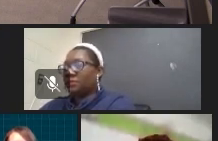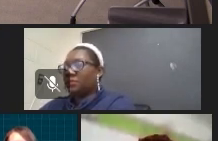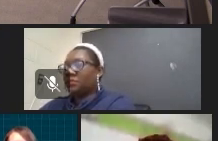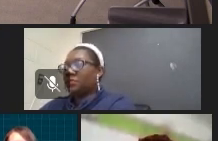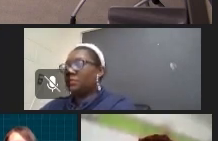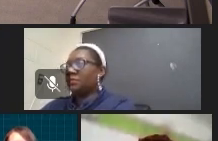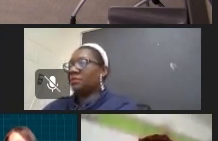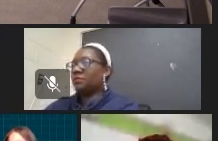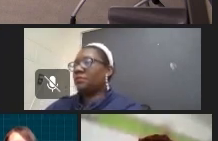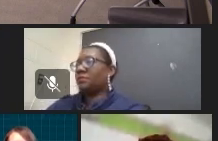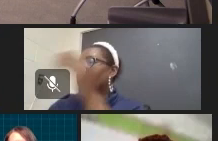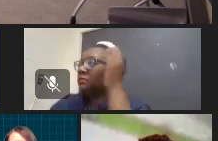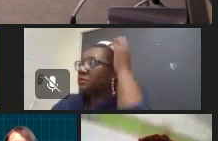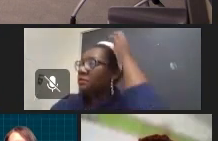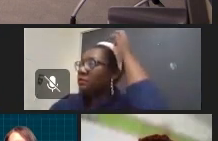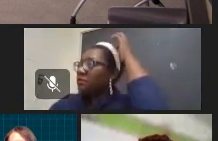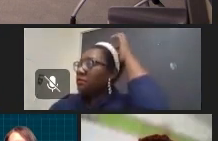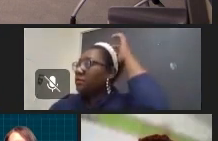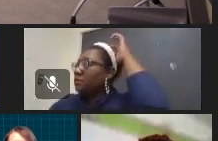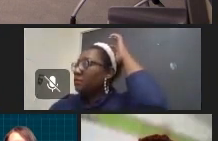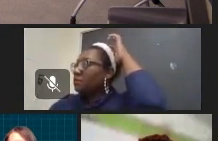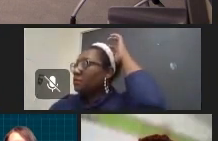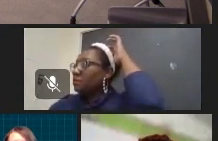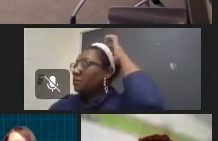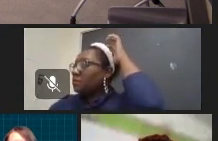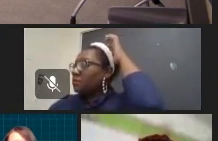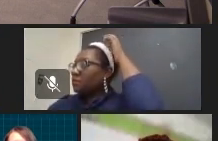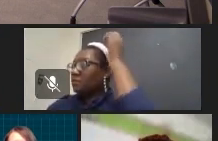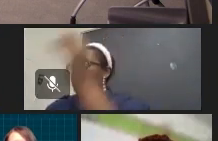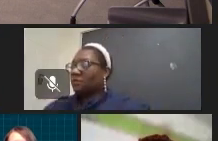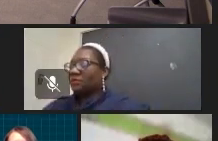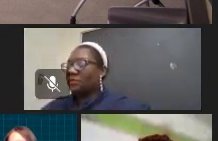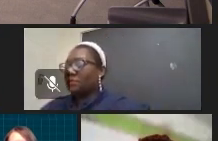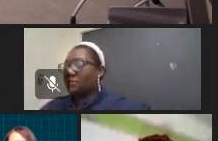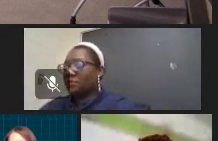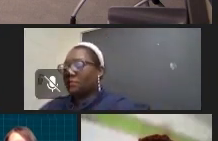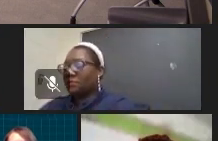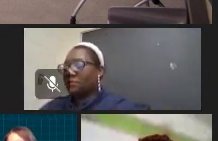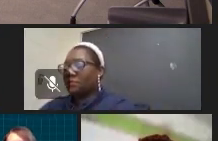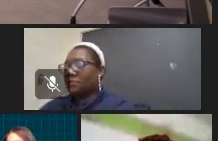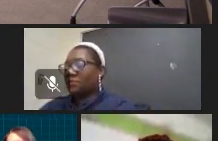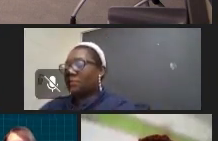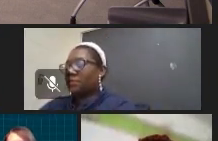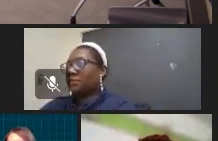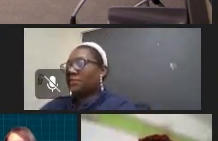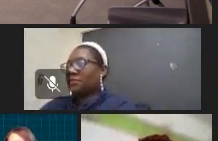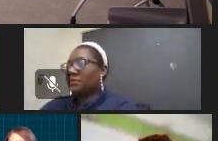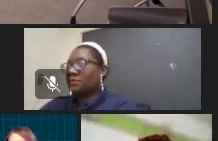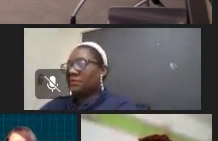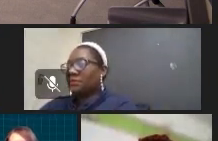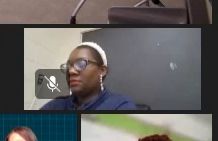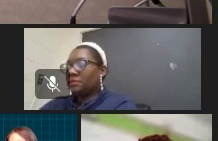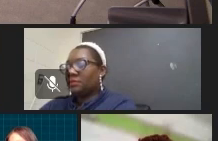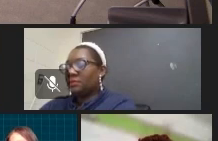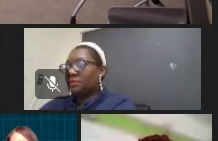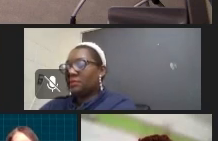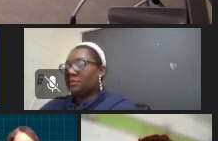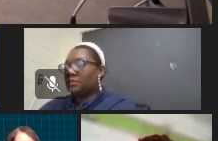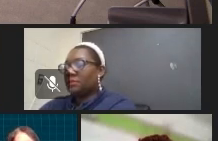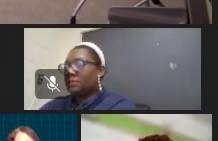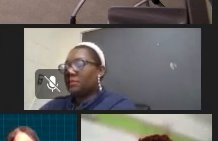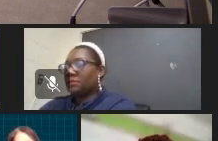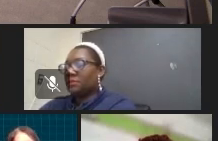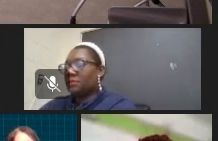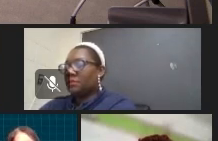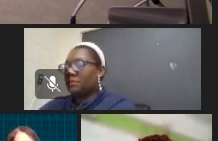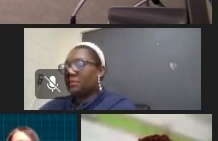is in the chat, along with, if you did not complete the attendance form, make sure you complete that as well. Also, I forgot to say this at